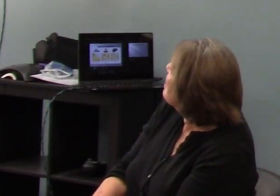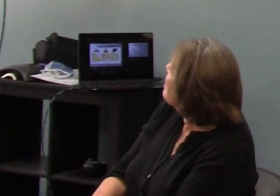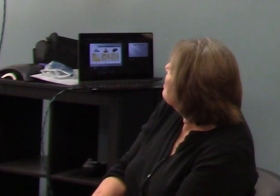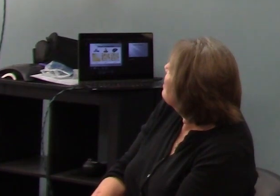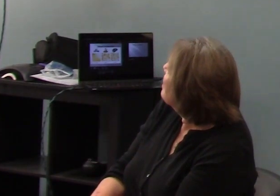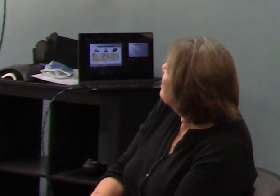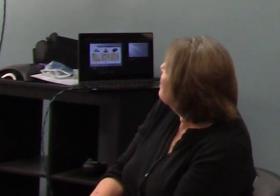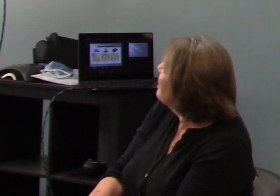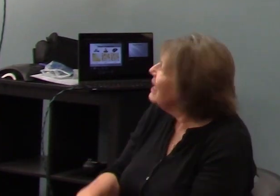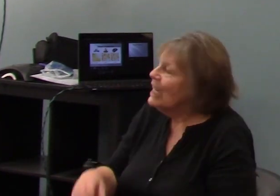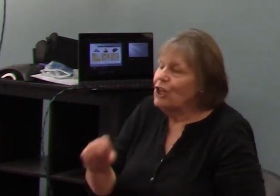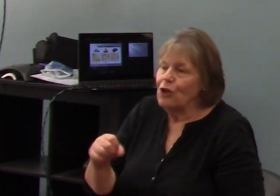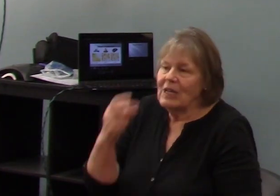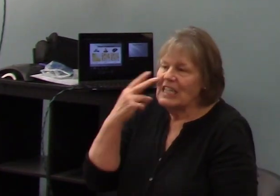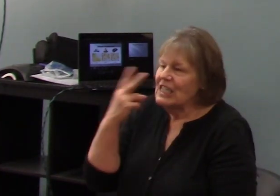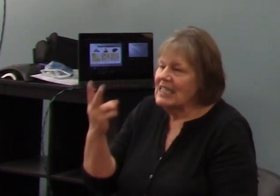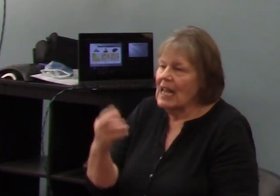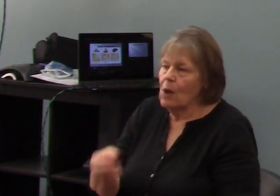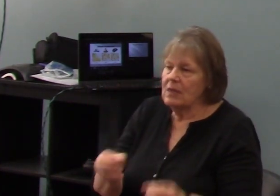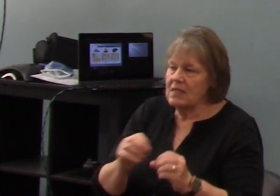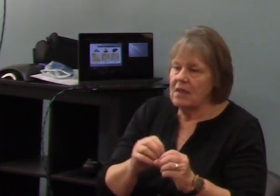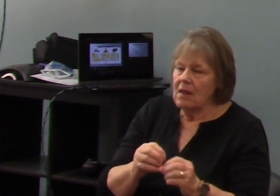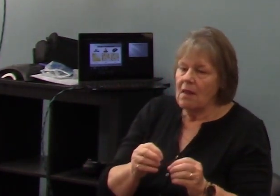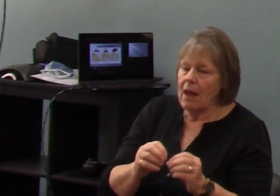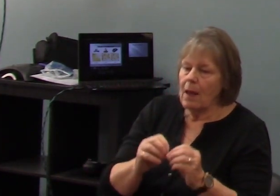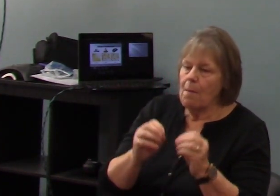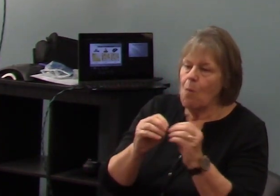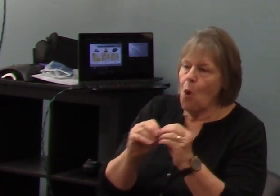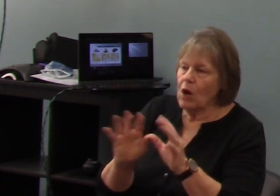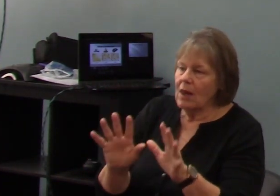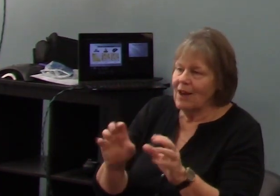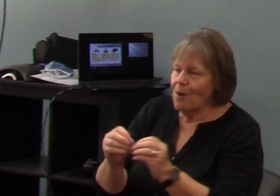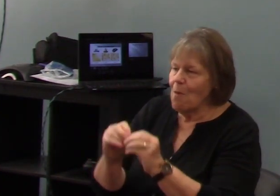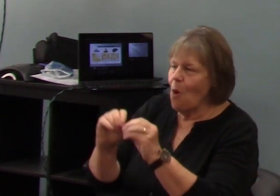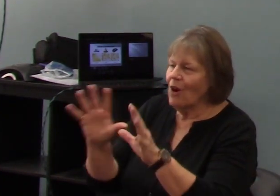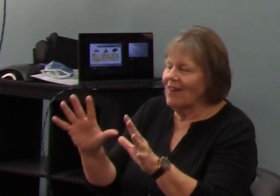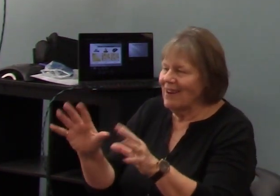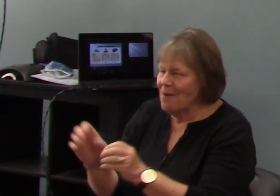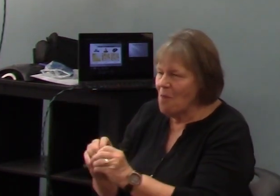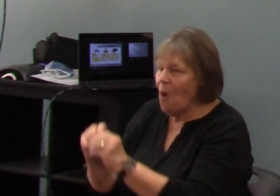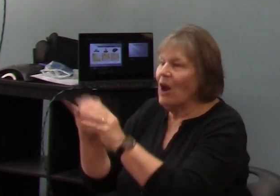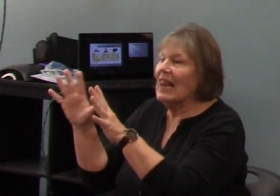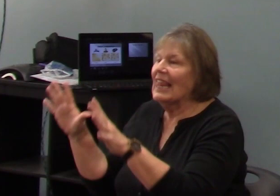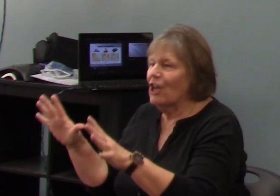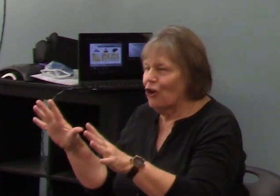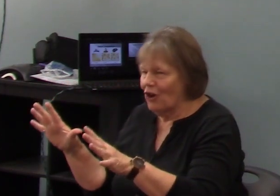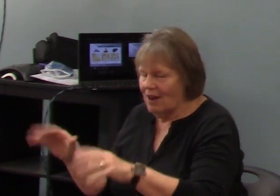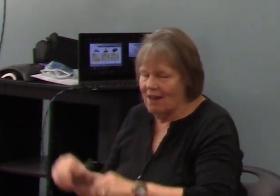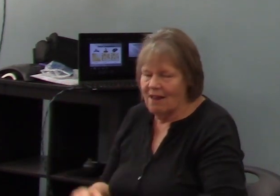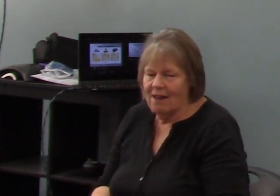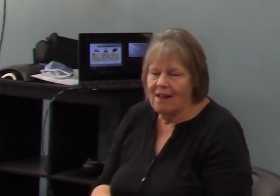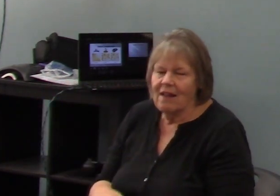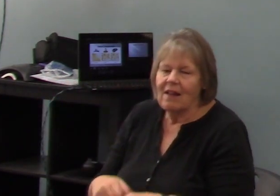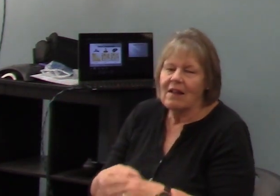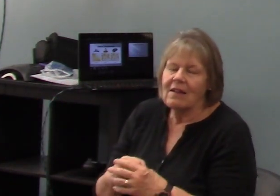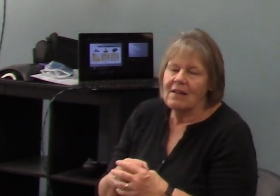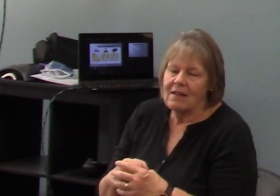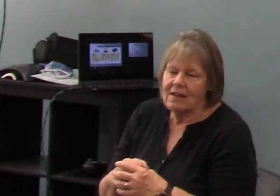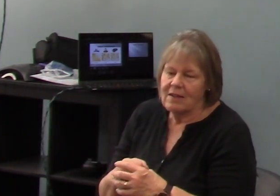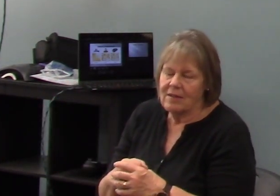You can see how the resolution gets better and better. Now, you asked a really good question. So,